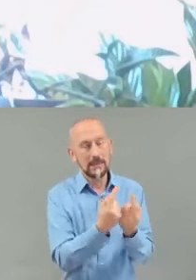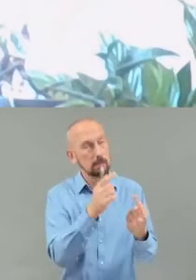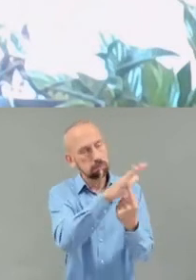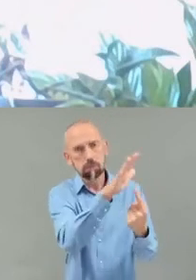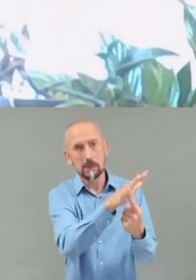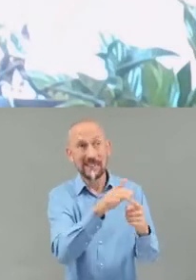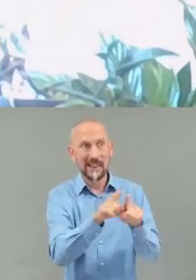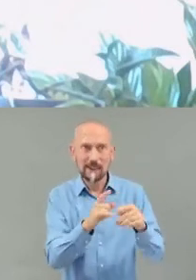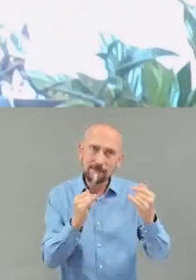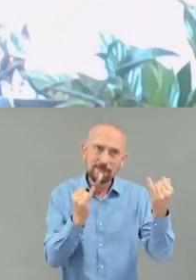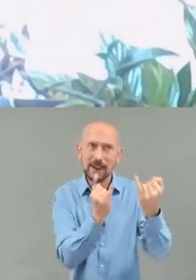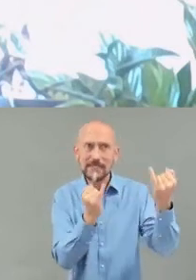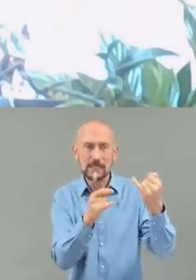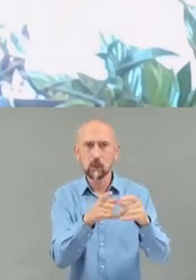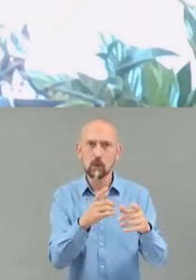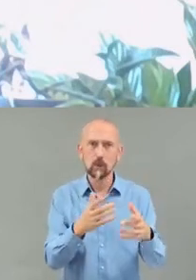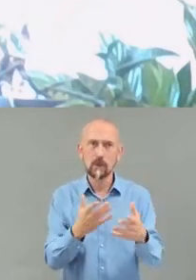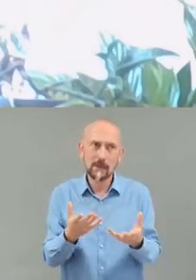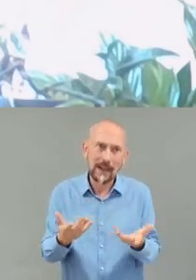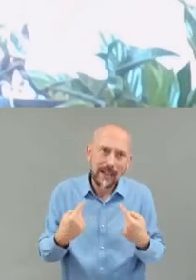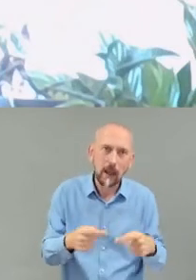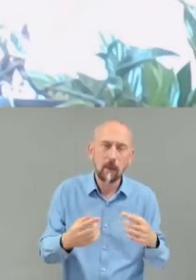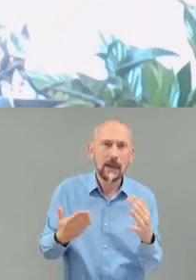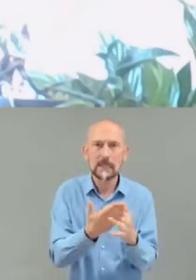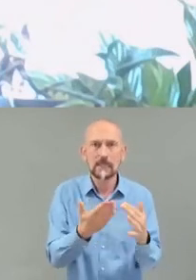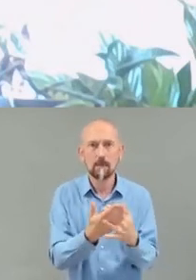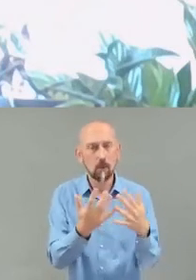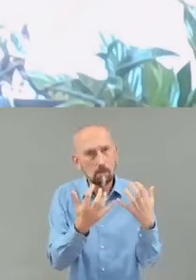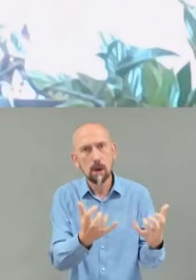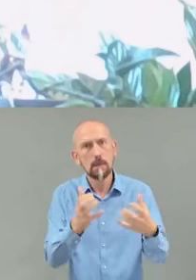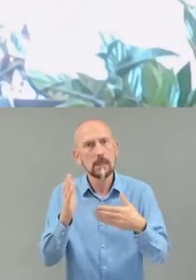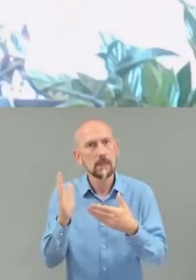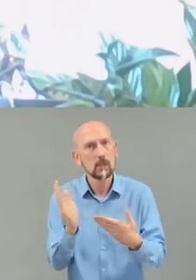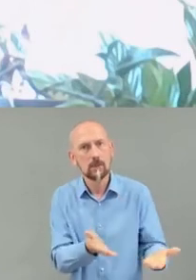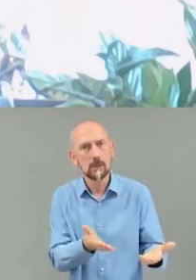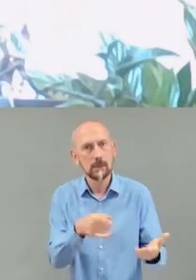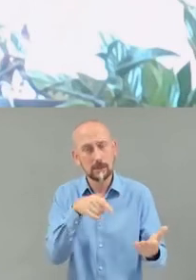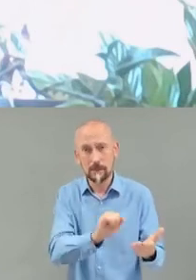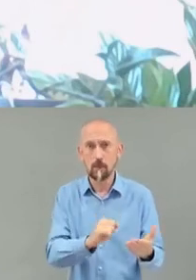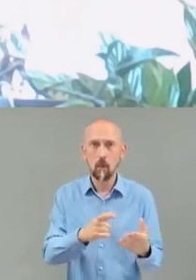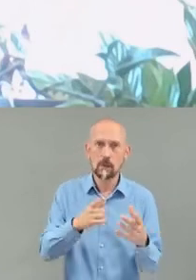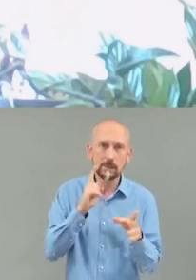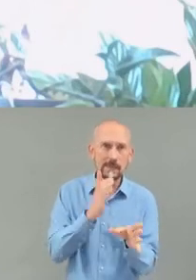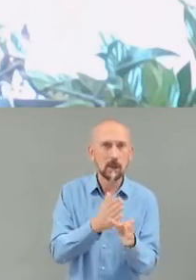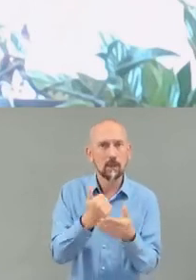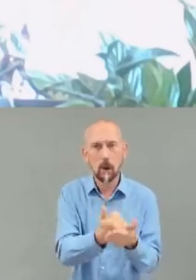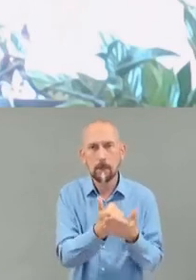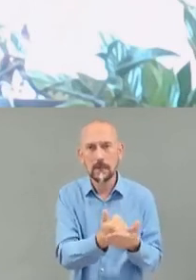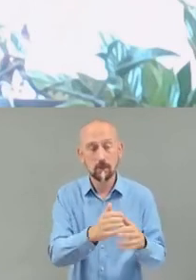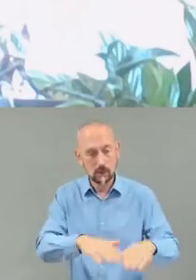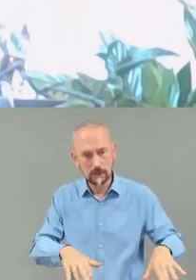for psychotherapy to be accessible for families within public sector services, particularly outside London and the